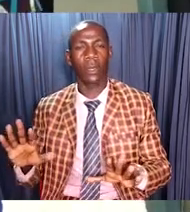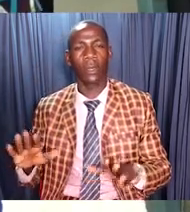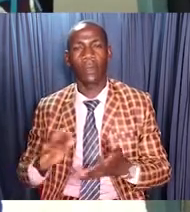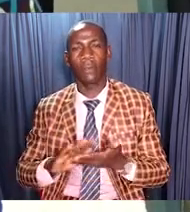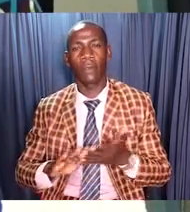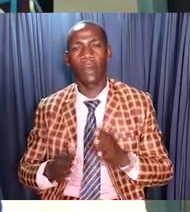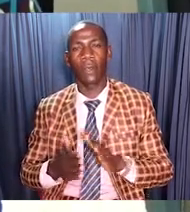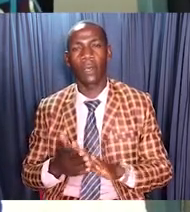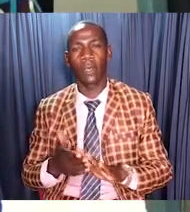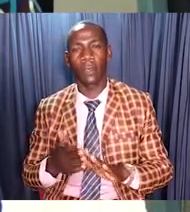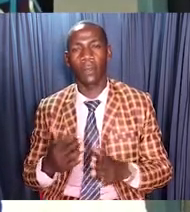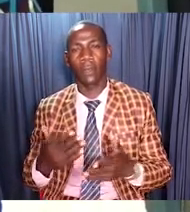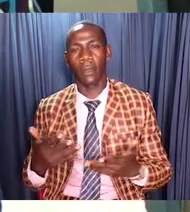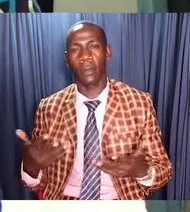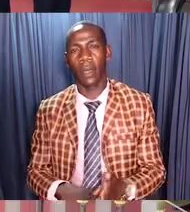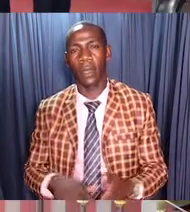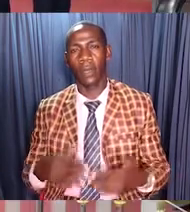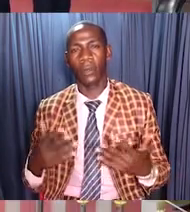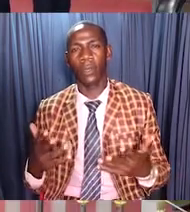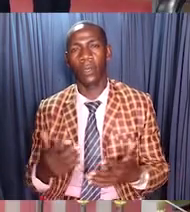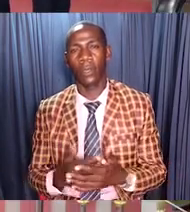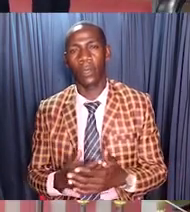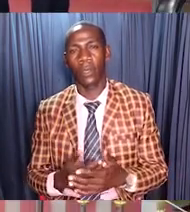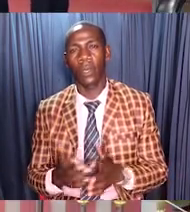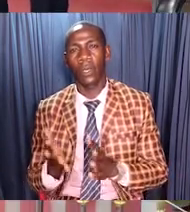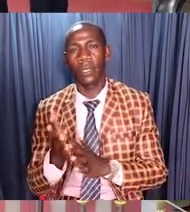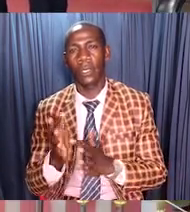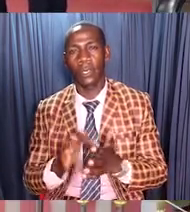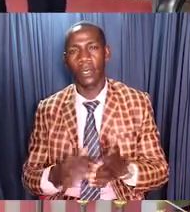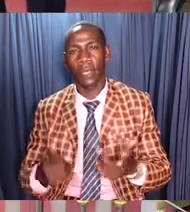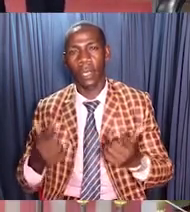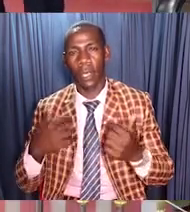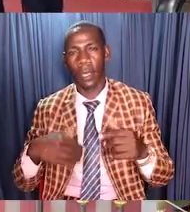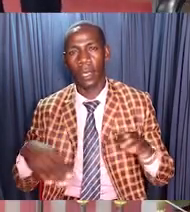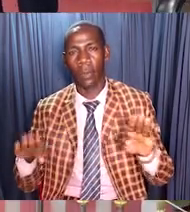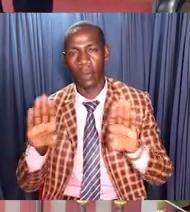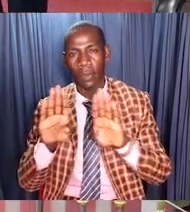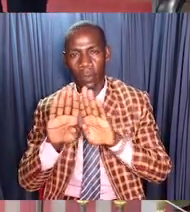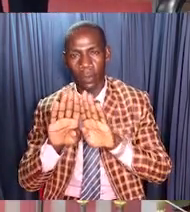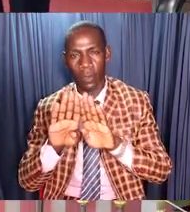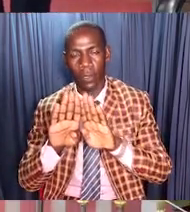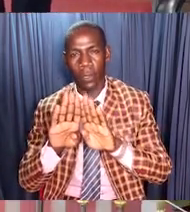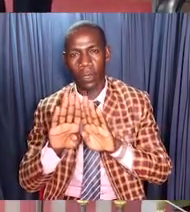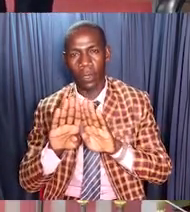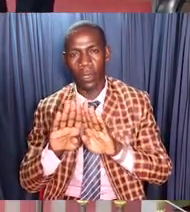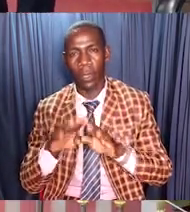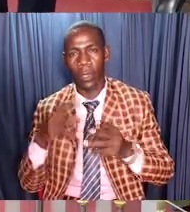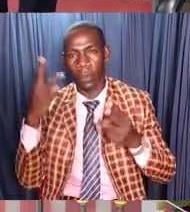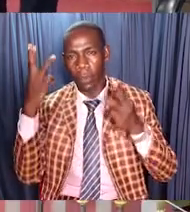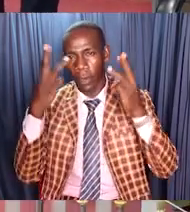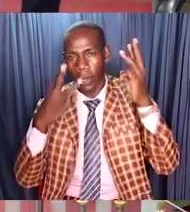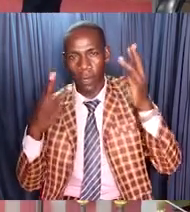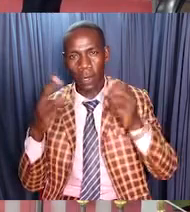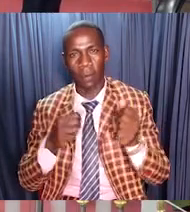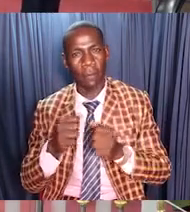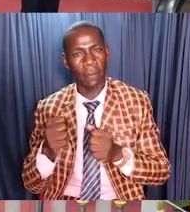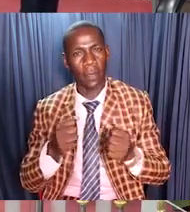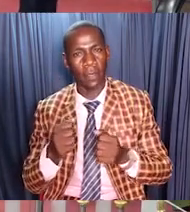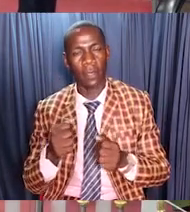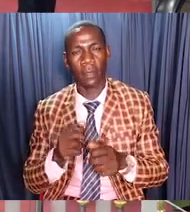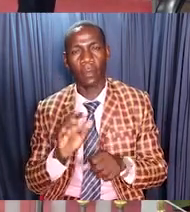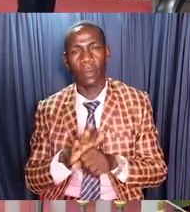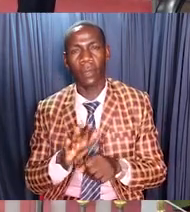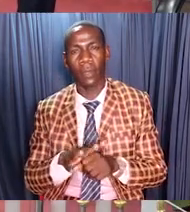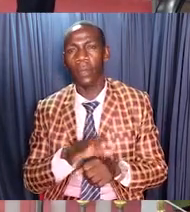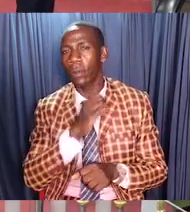Kusamehe kukoseaye. And forgiving one wronging you. Ndio Yesu akaja milango imefungwa. That is why Jesus came, the door shut. Wamejaa hofu na vita. They were full of fight